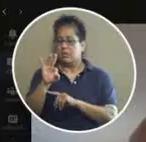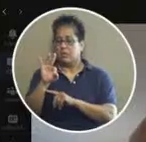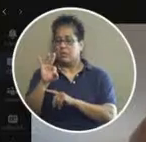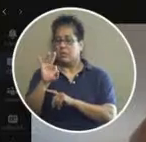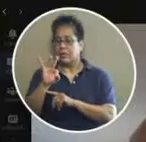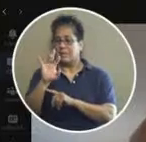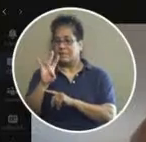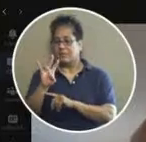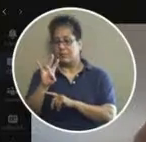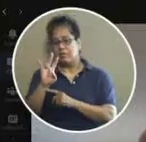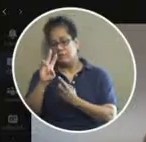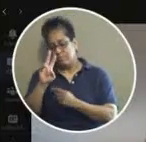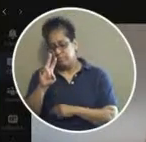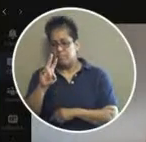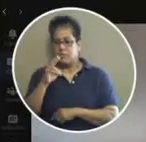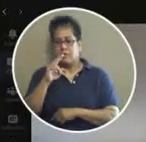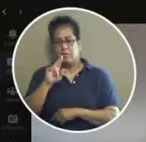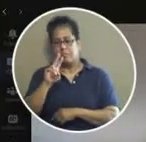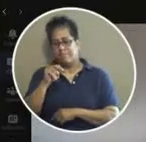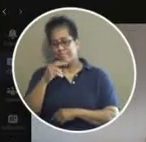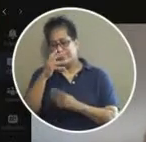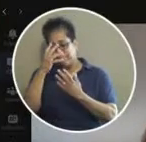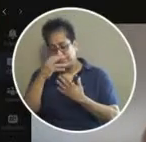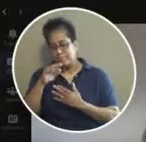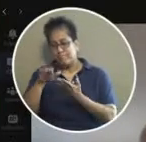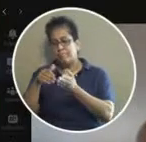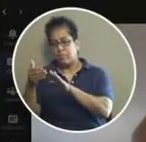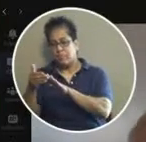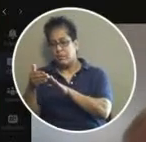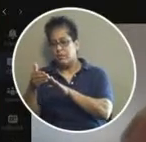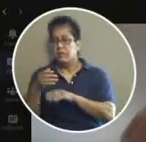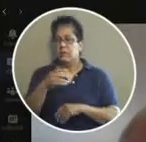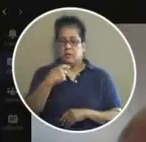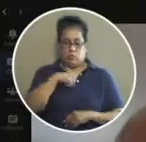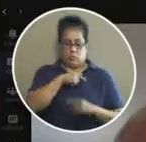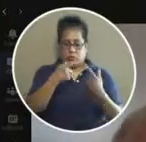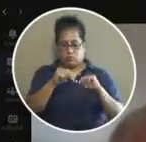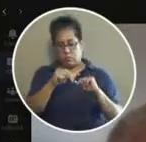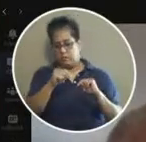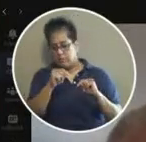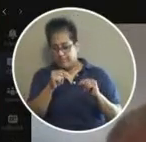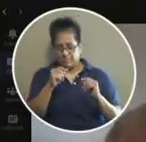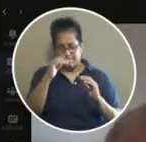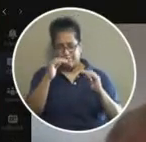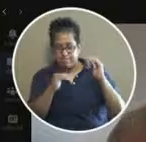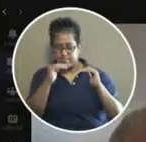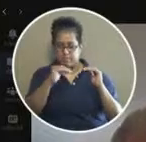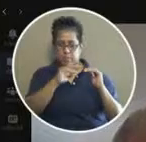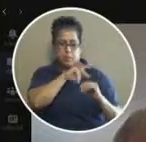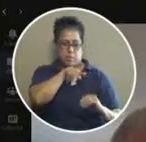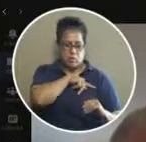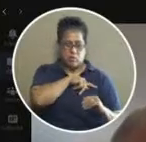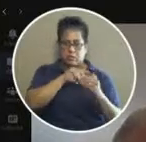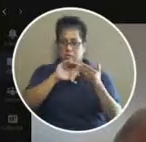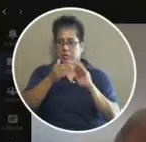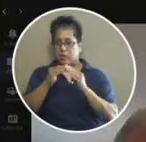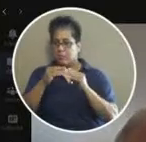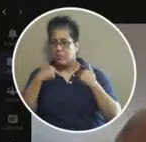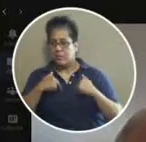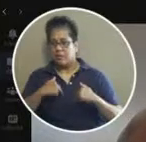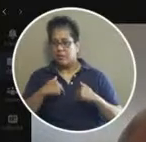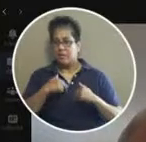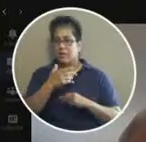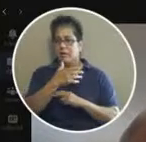97, unfortunately, confirmed deaths. We're trying to find this balance between personal and community health and economic